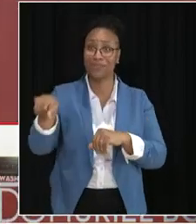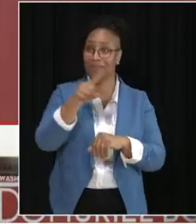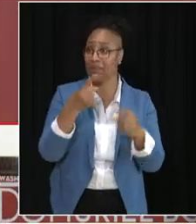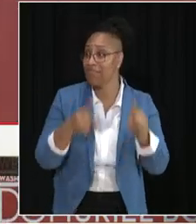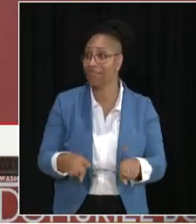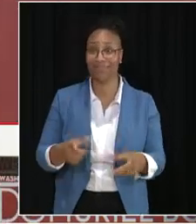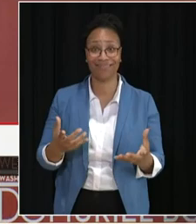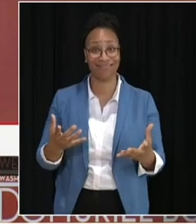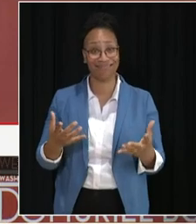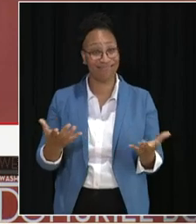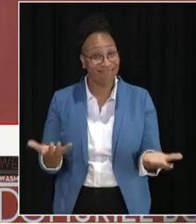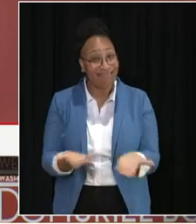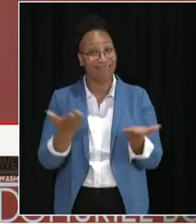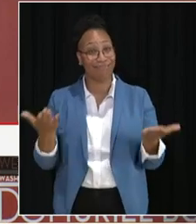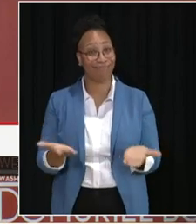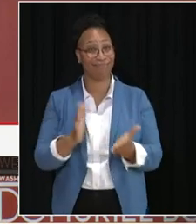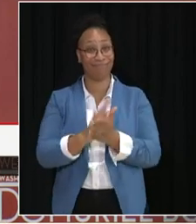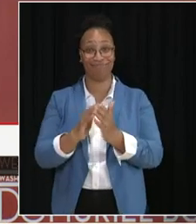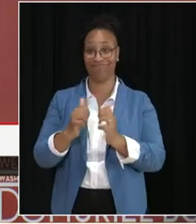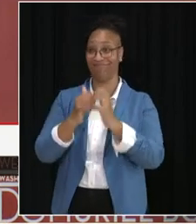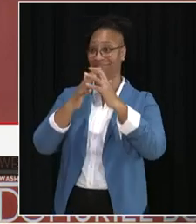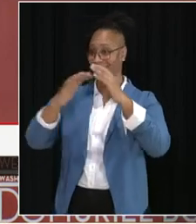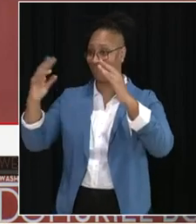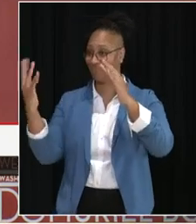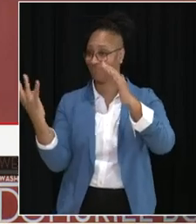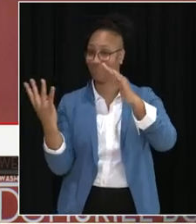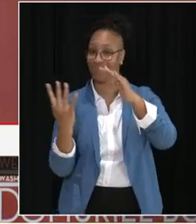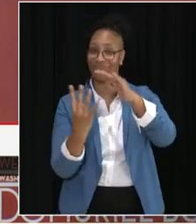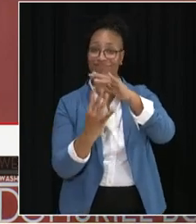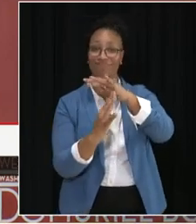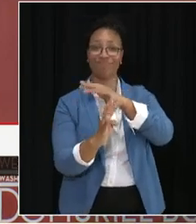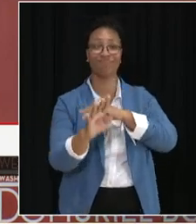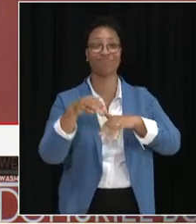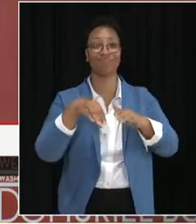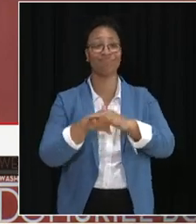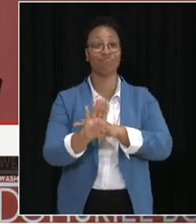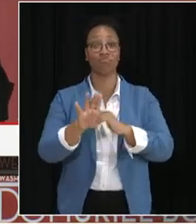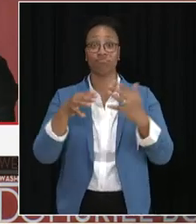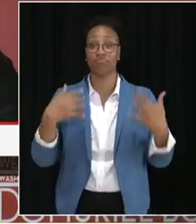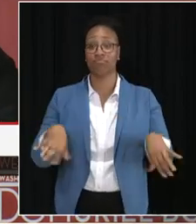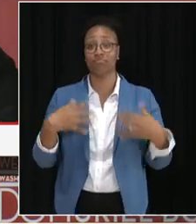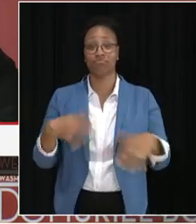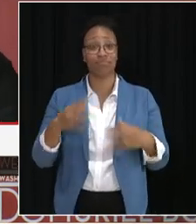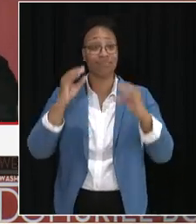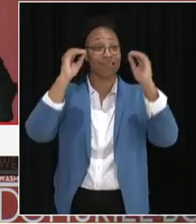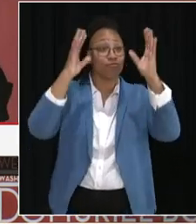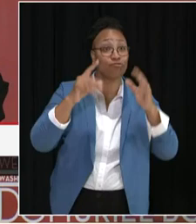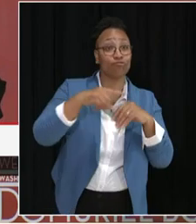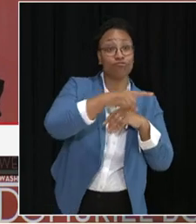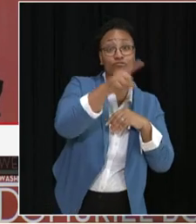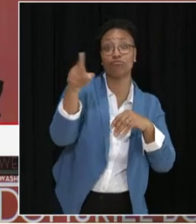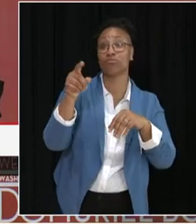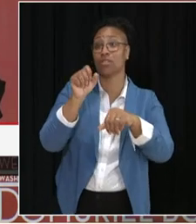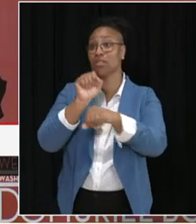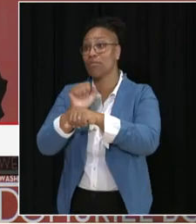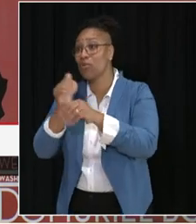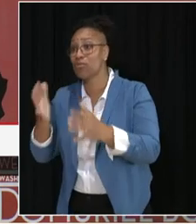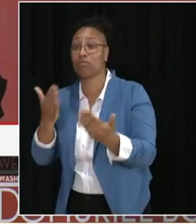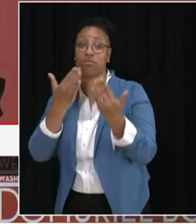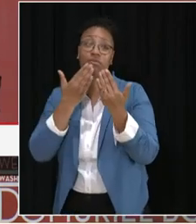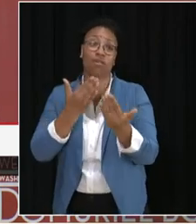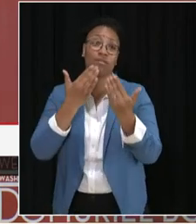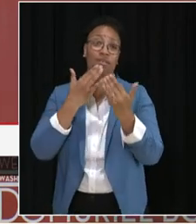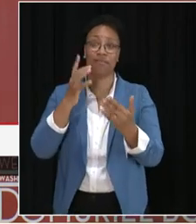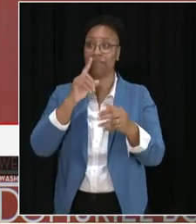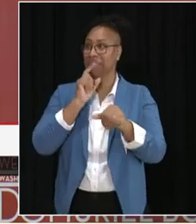city administration and all the officials in the education world here that made this possible.